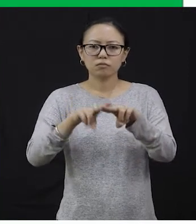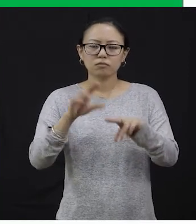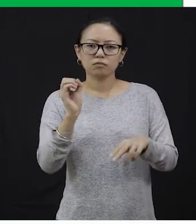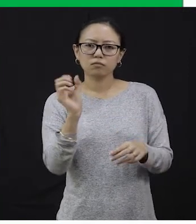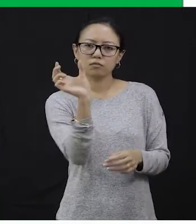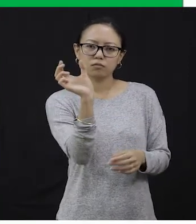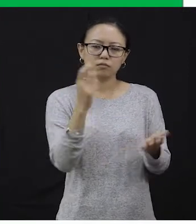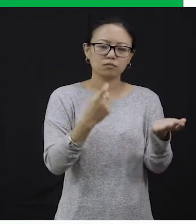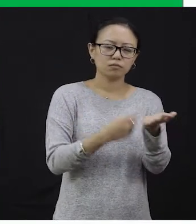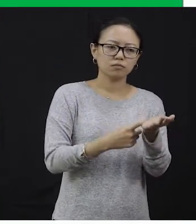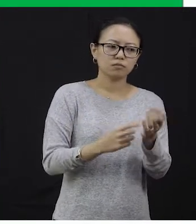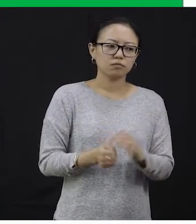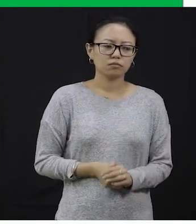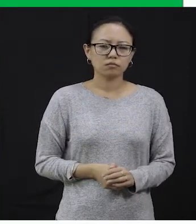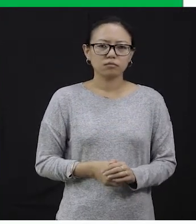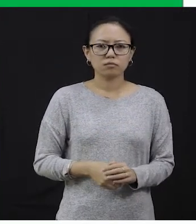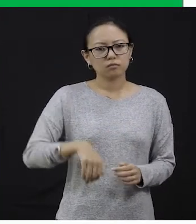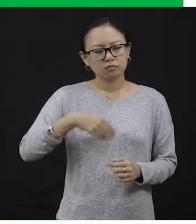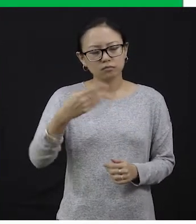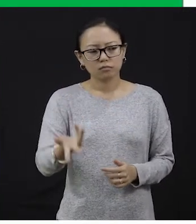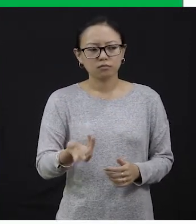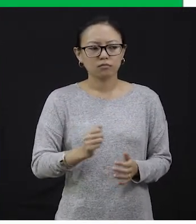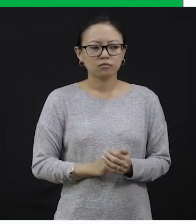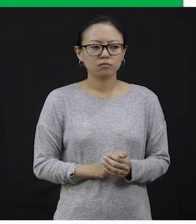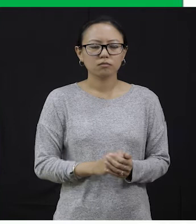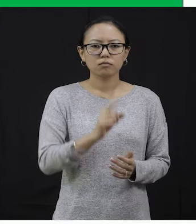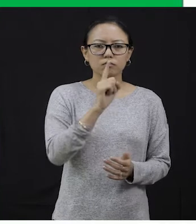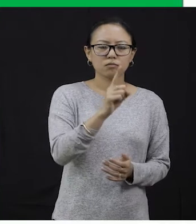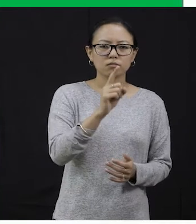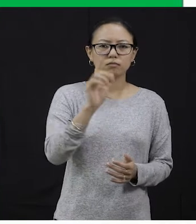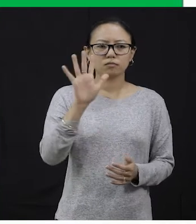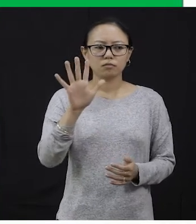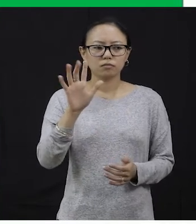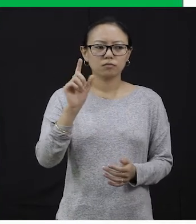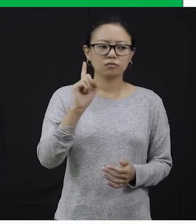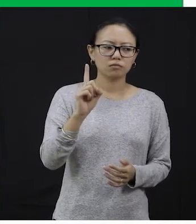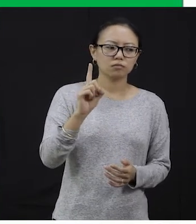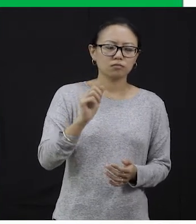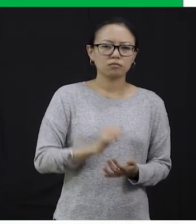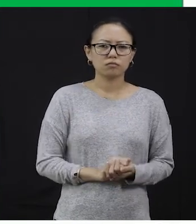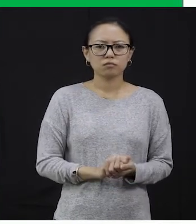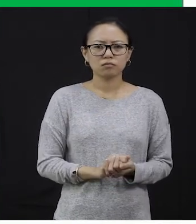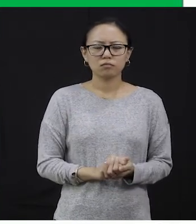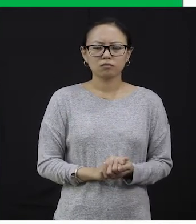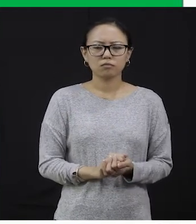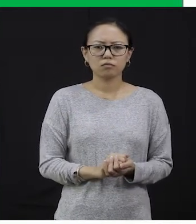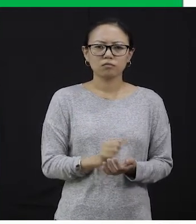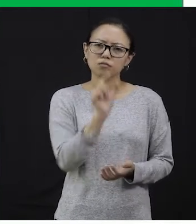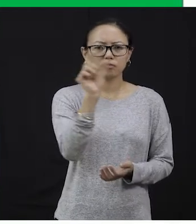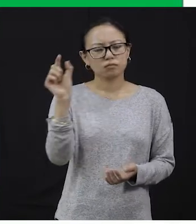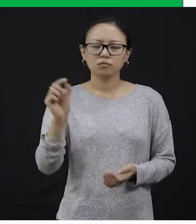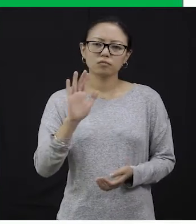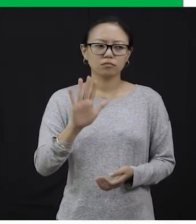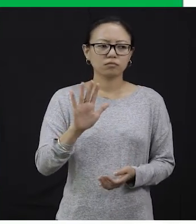FOUR4. Coming to the next column, we have 151, which have already done for us. So that